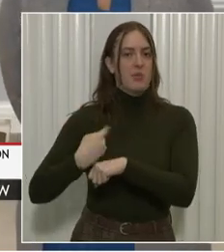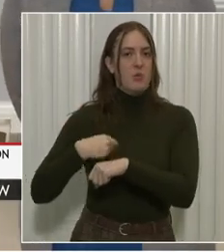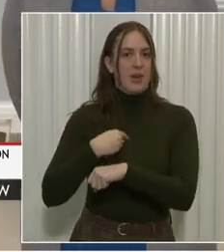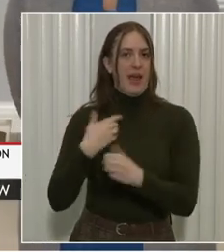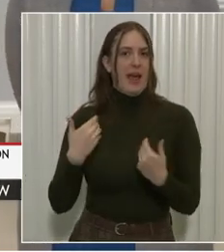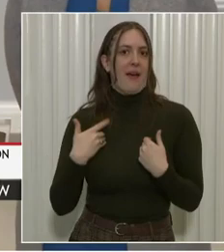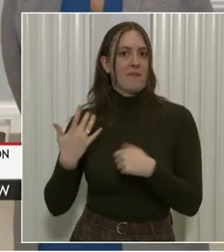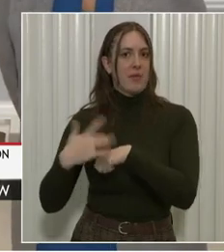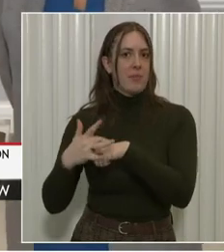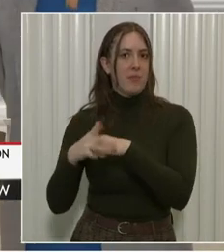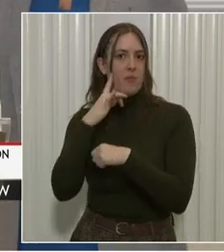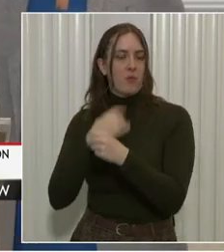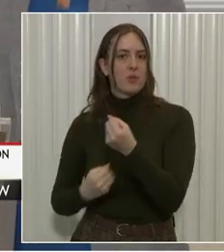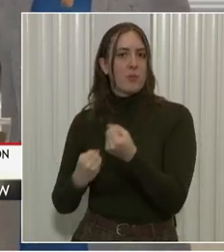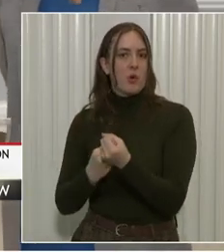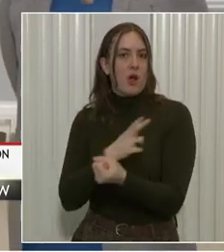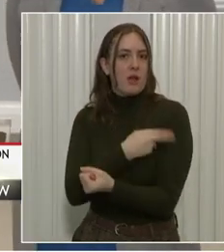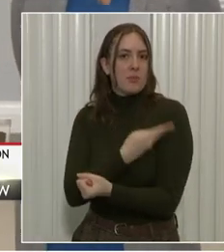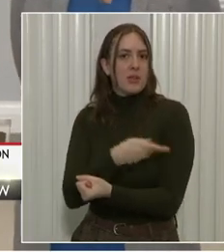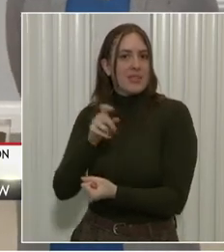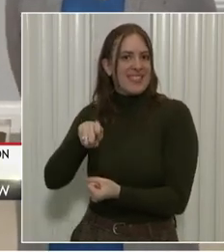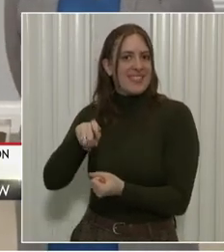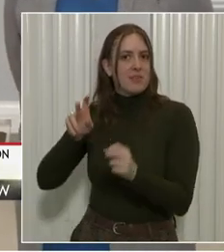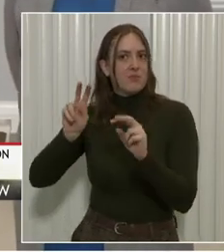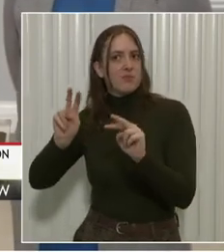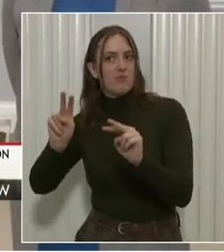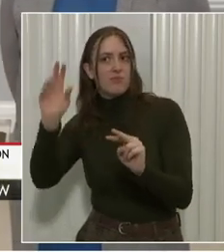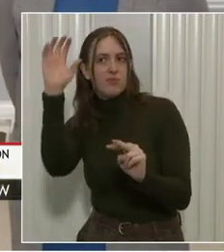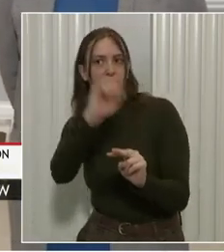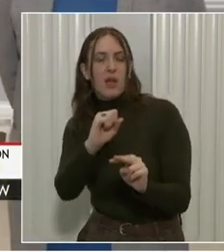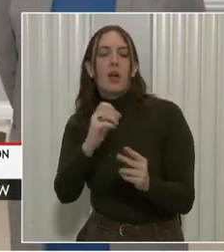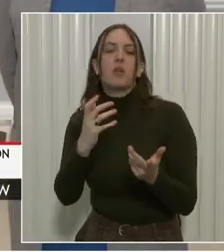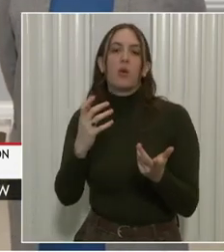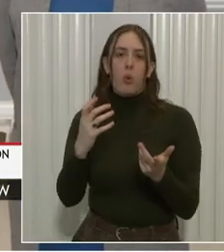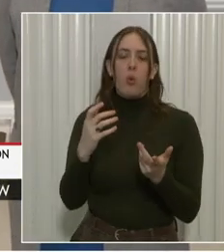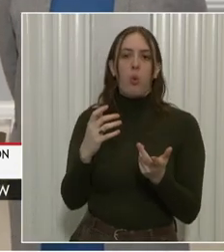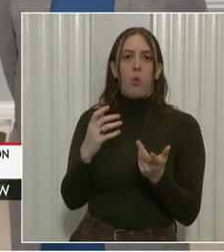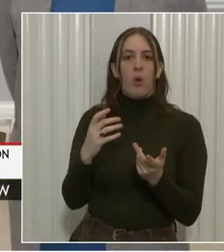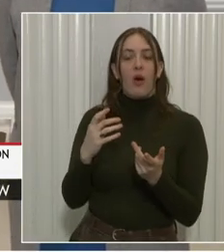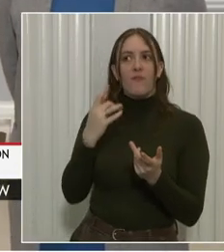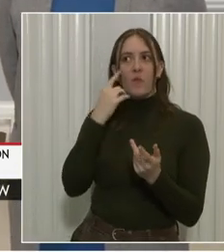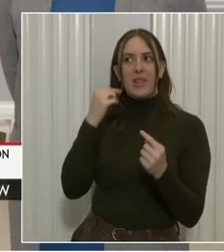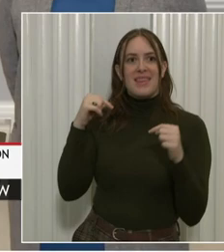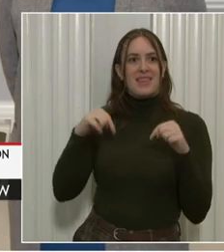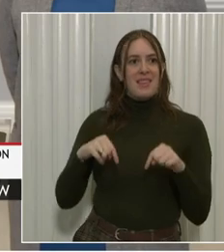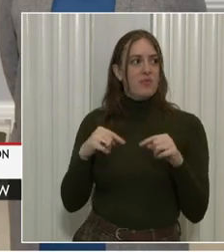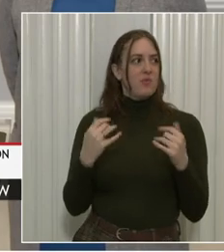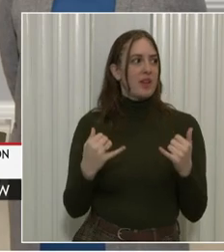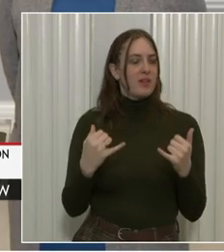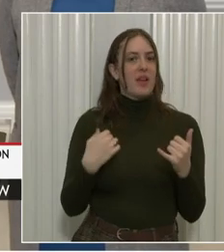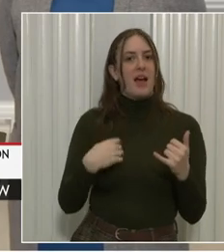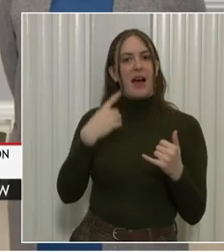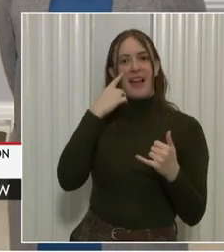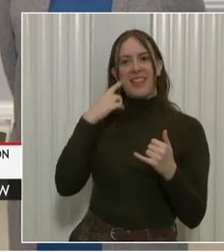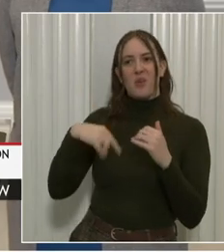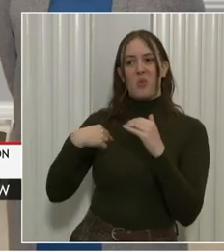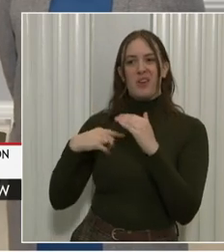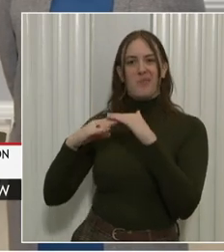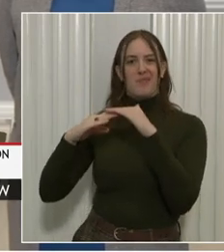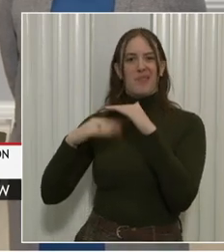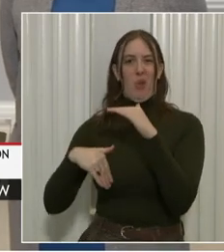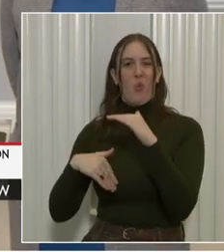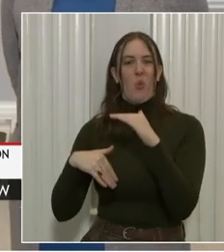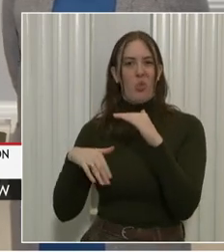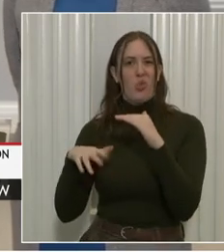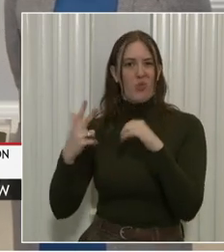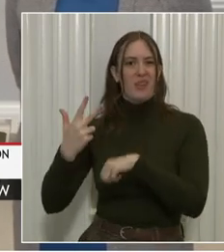to support hospital need looking ahead. And so in this case, I think when we're below 3 days supply